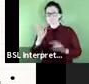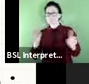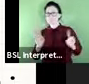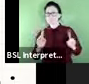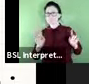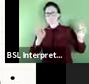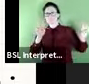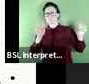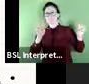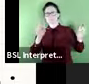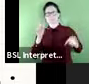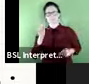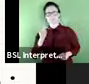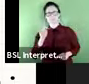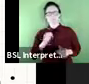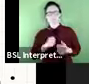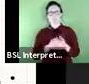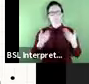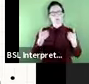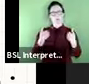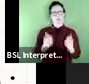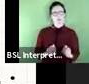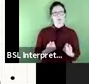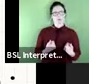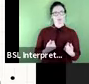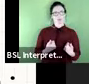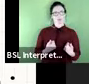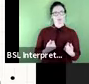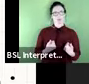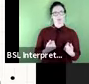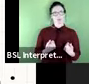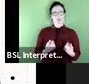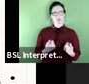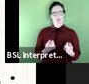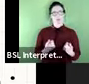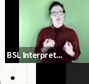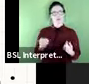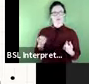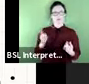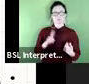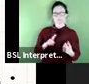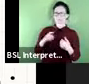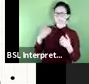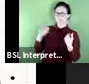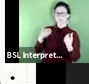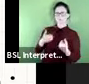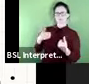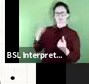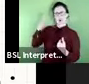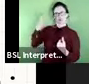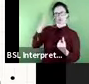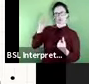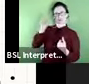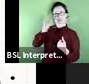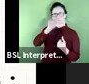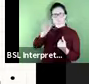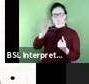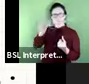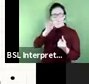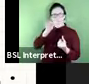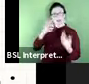about wealth back in Western countries. Now,